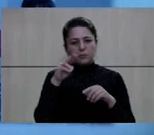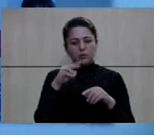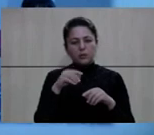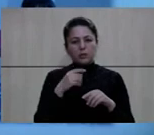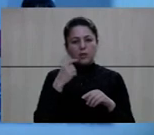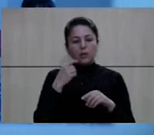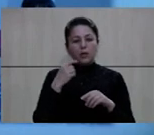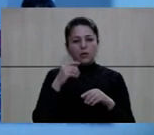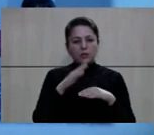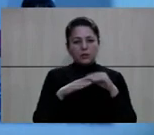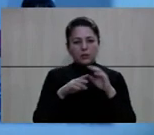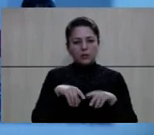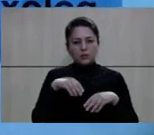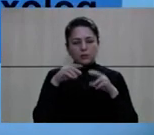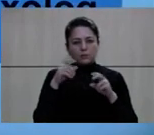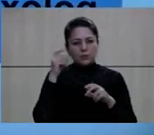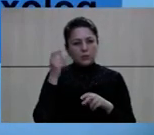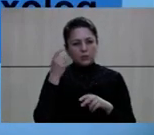egalari hisoblanishadi.